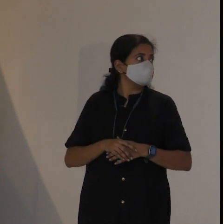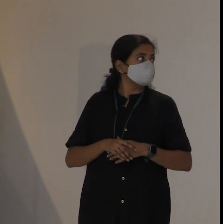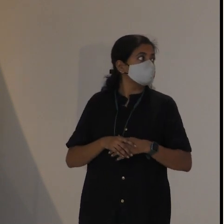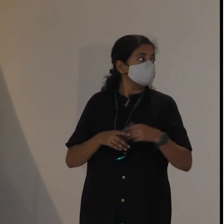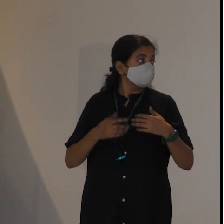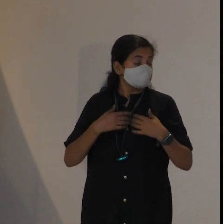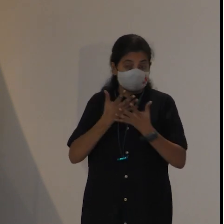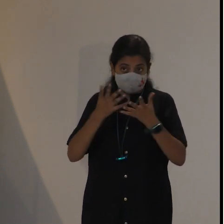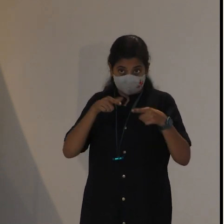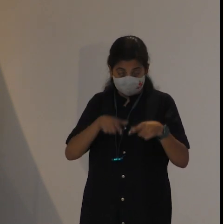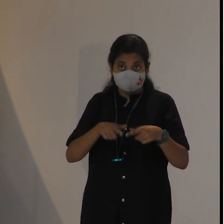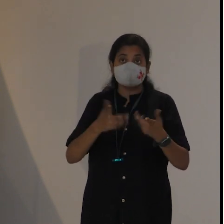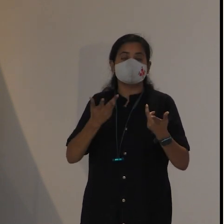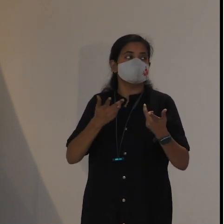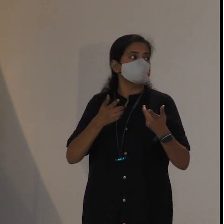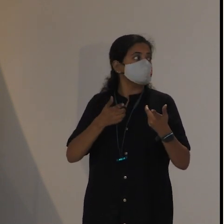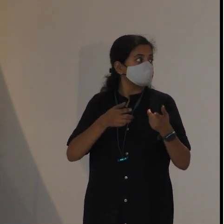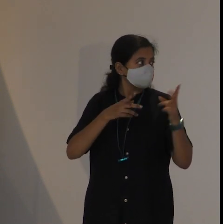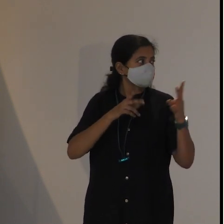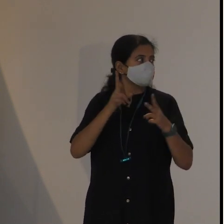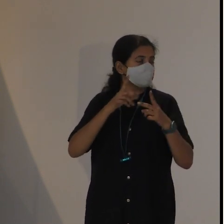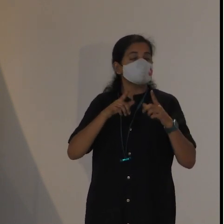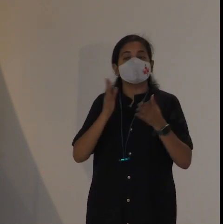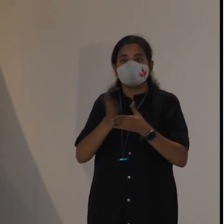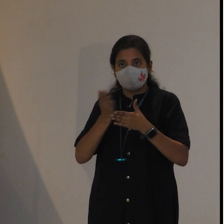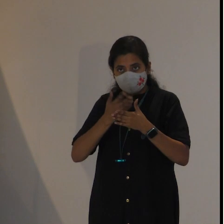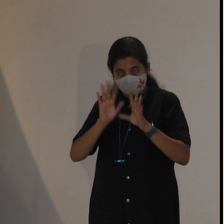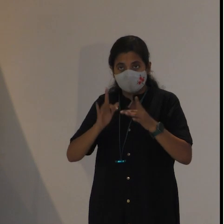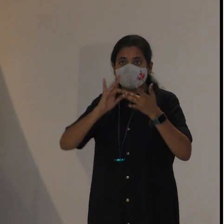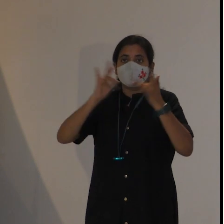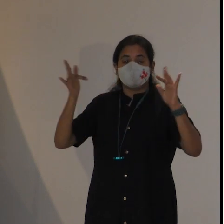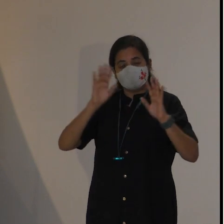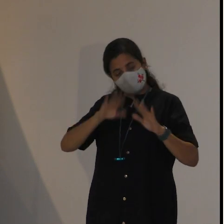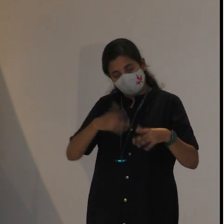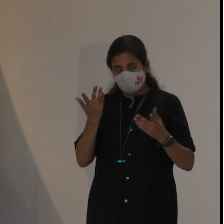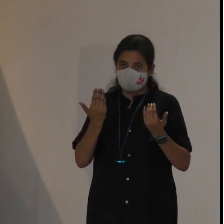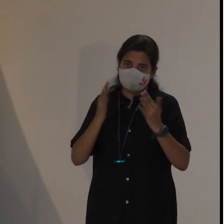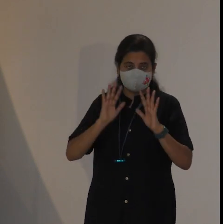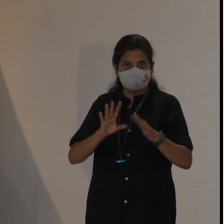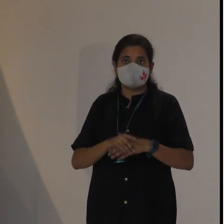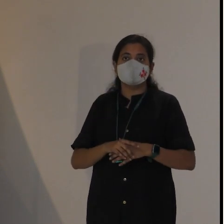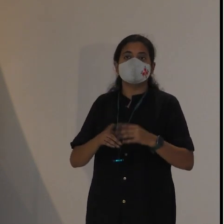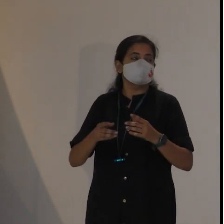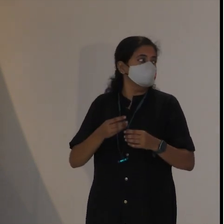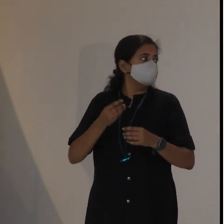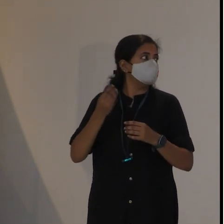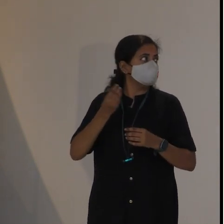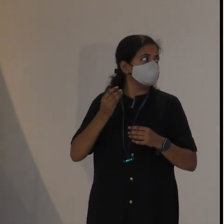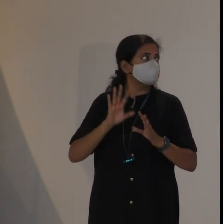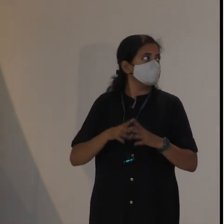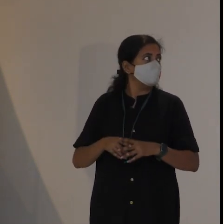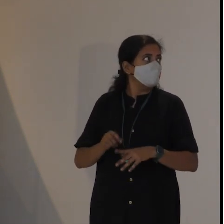And material comes from the catalog, the metadata of the museum, online resources made available to us, and a couple of interviews as